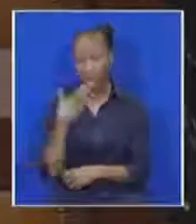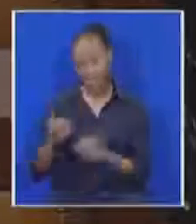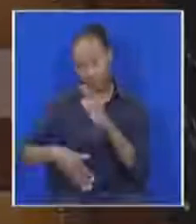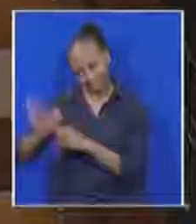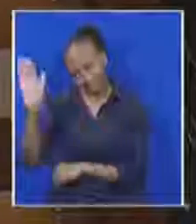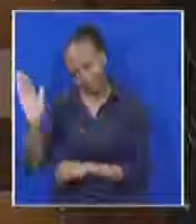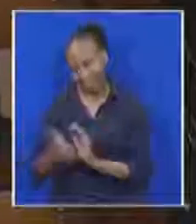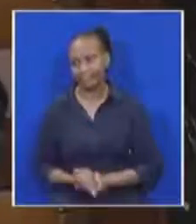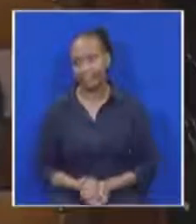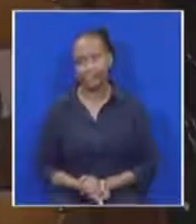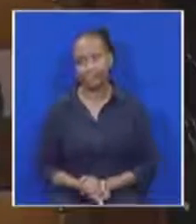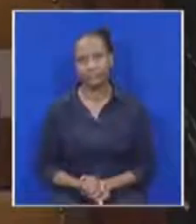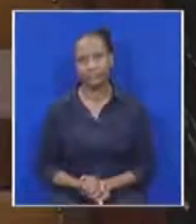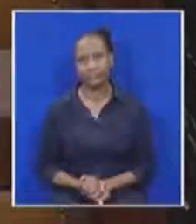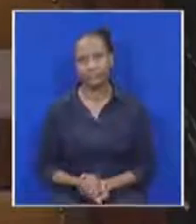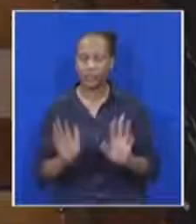house.